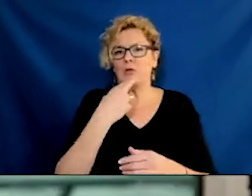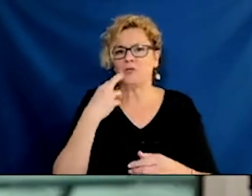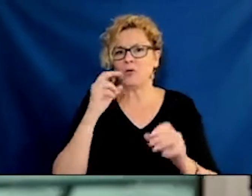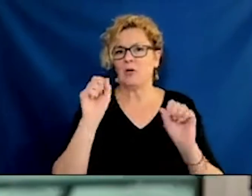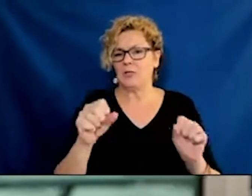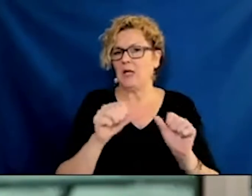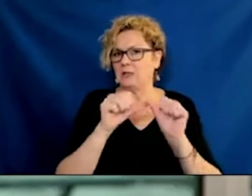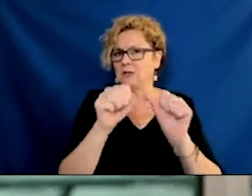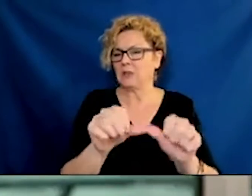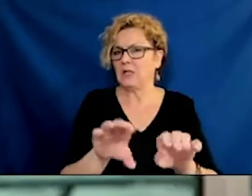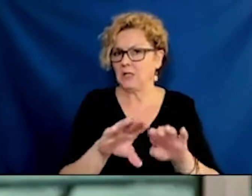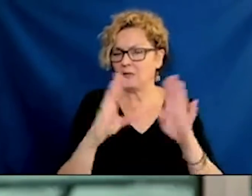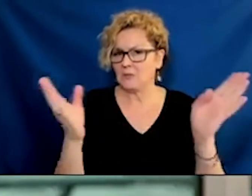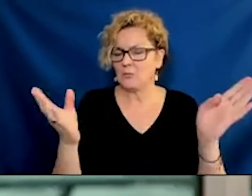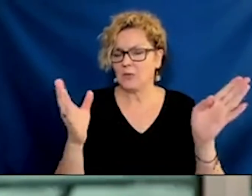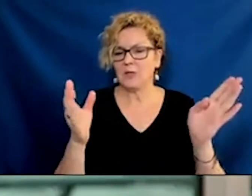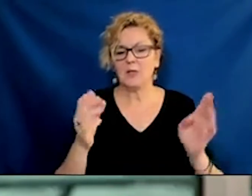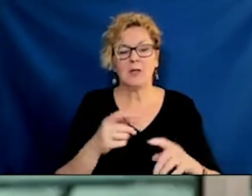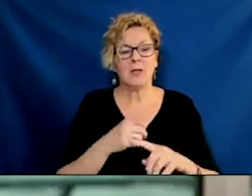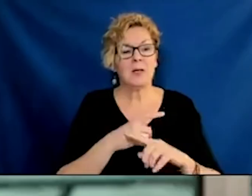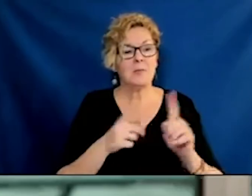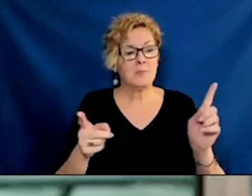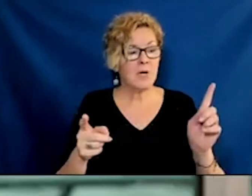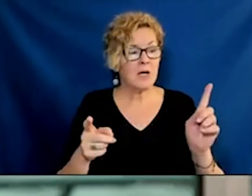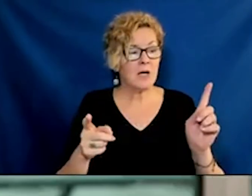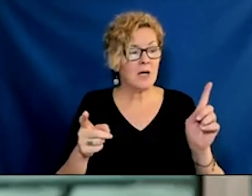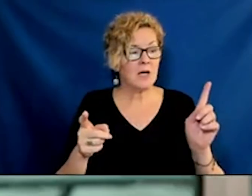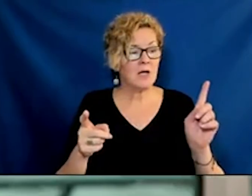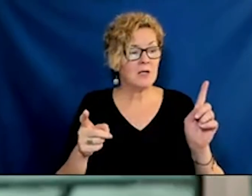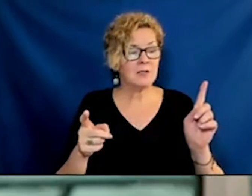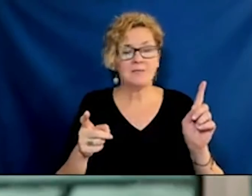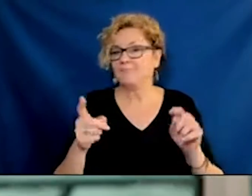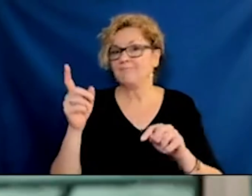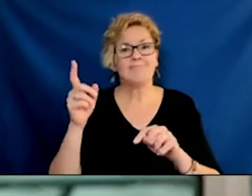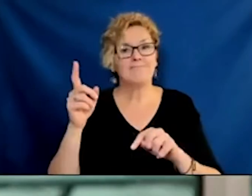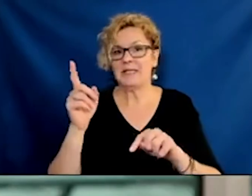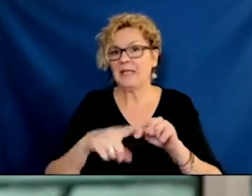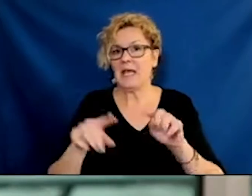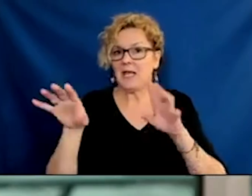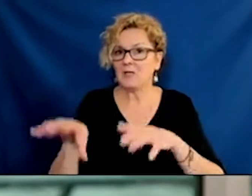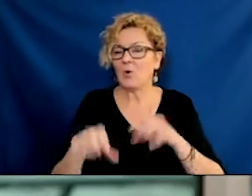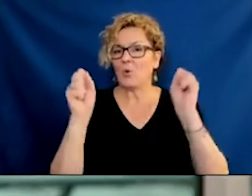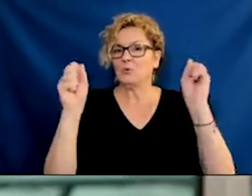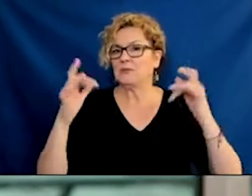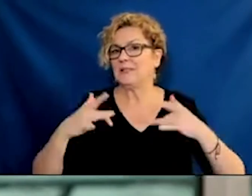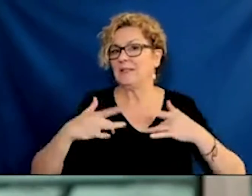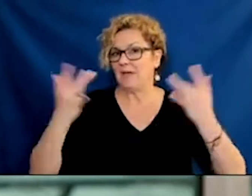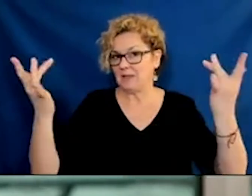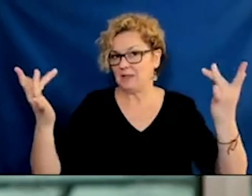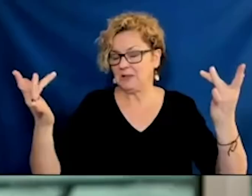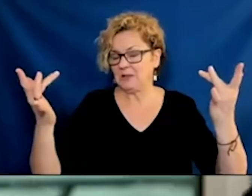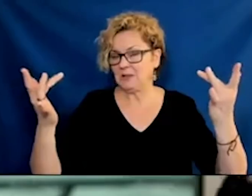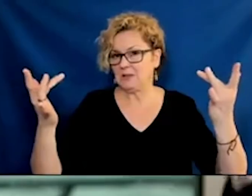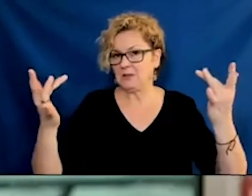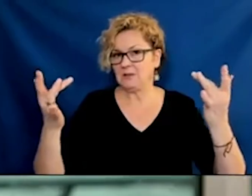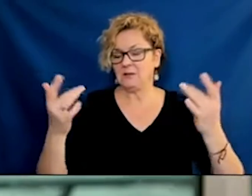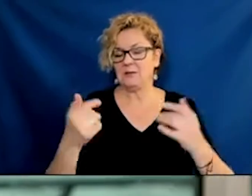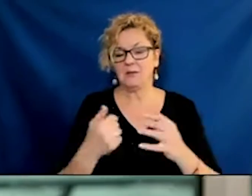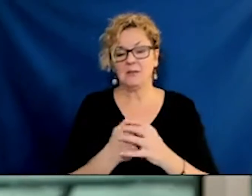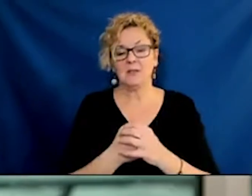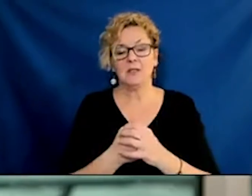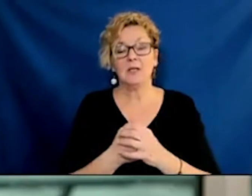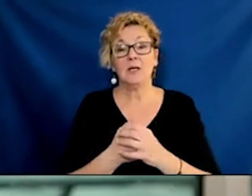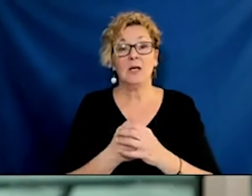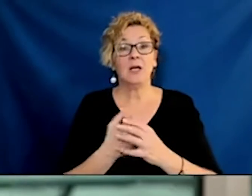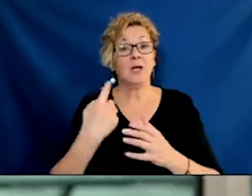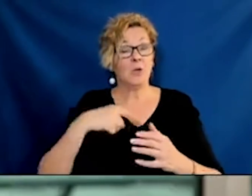bars are a good example where they provide food, where they cannot have events, where they have to have restrictions on numbers, etc., and